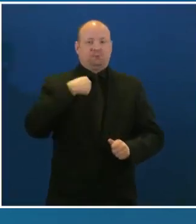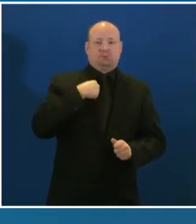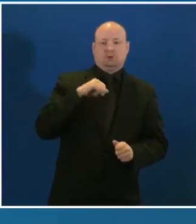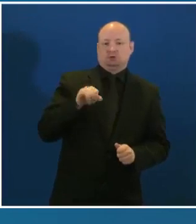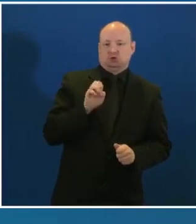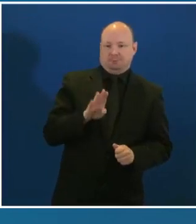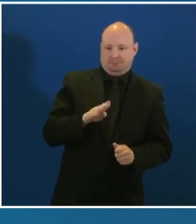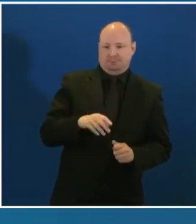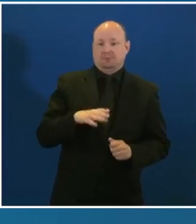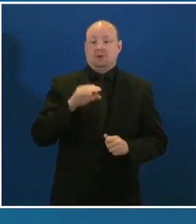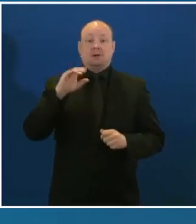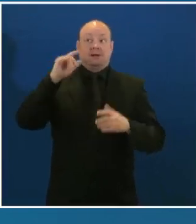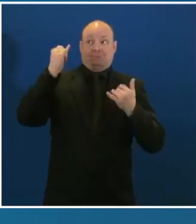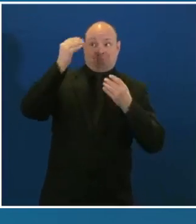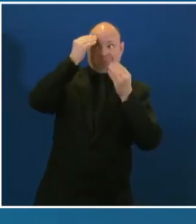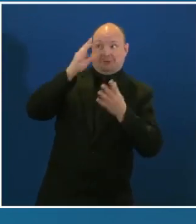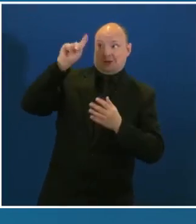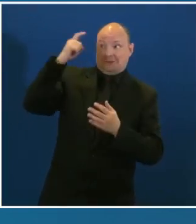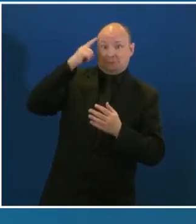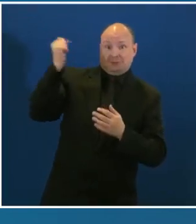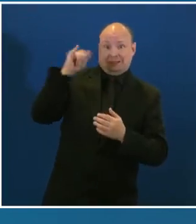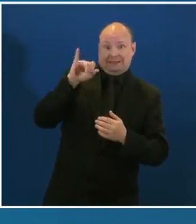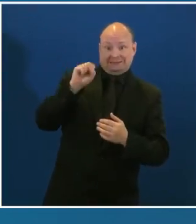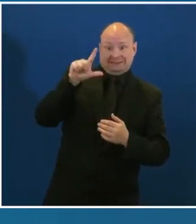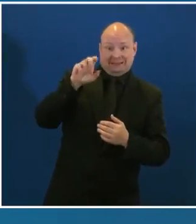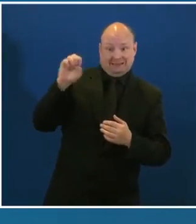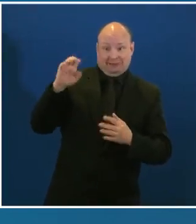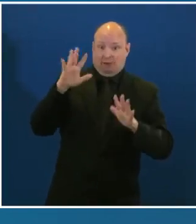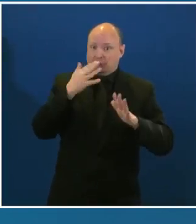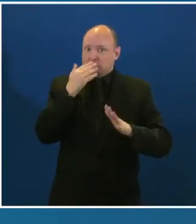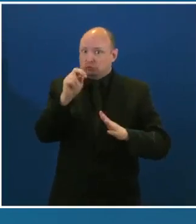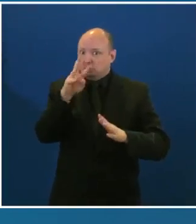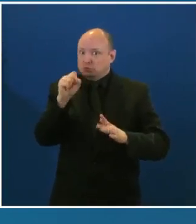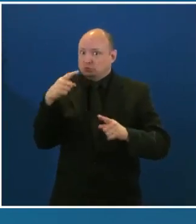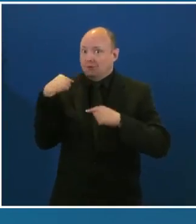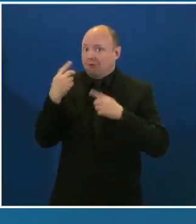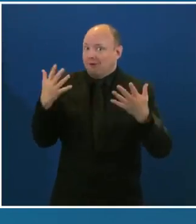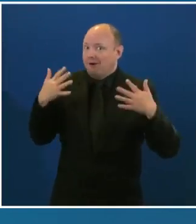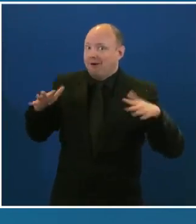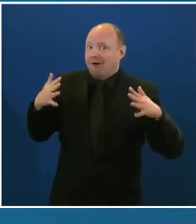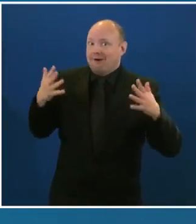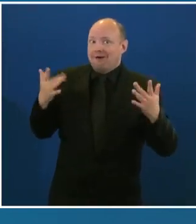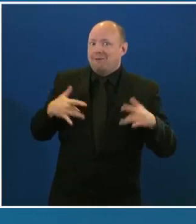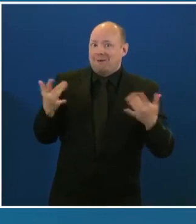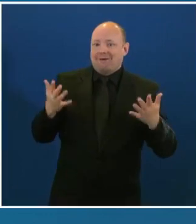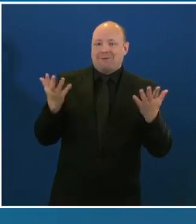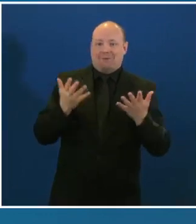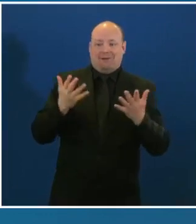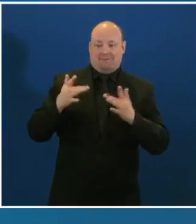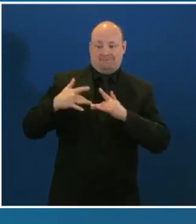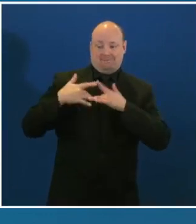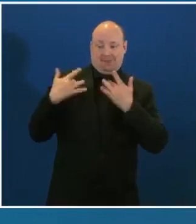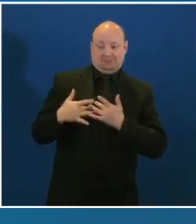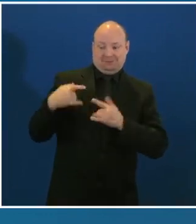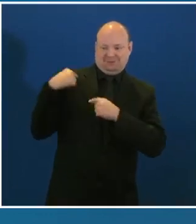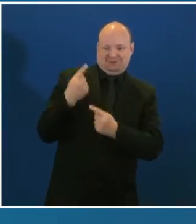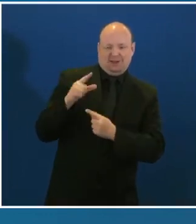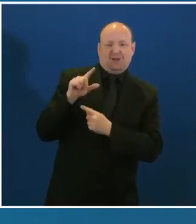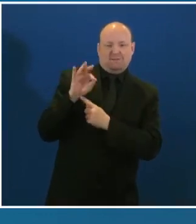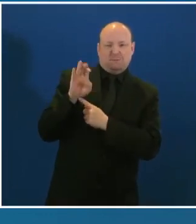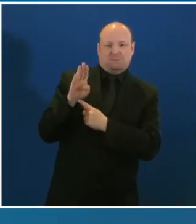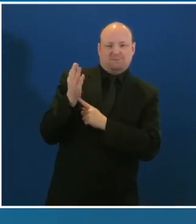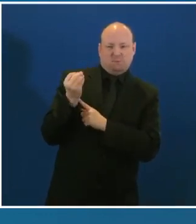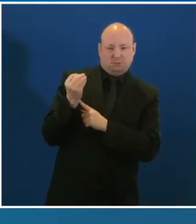8 months in Phase 1. On Valentine's Day, our region was one of 5 across the state that met